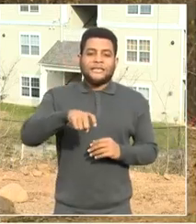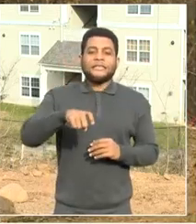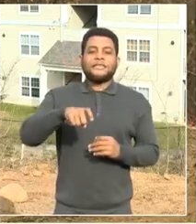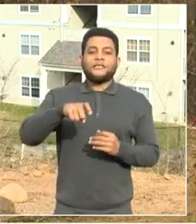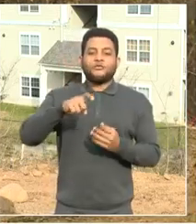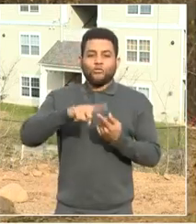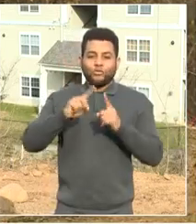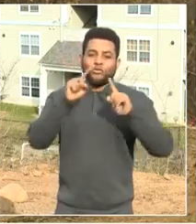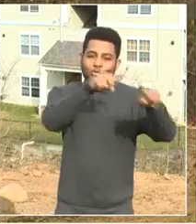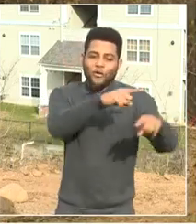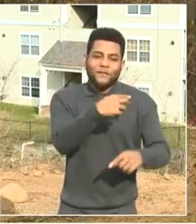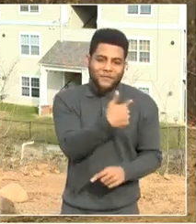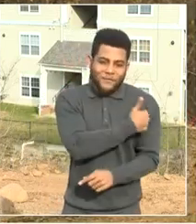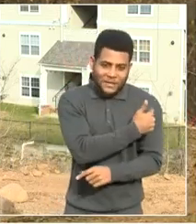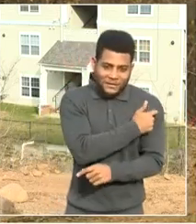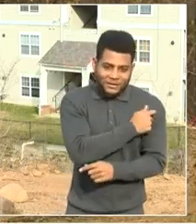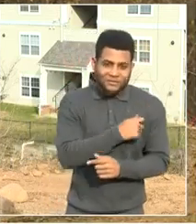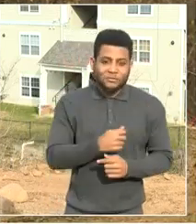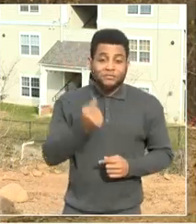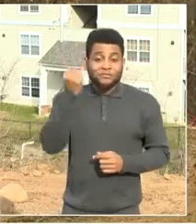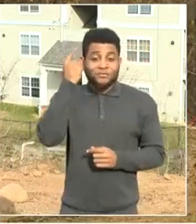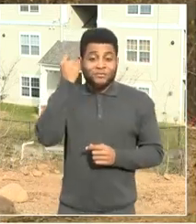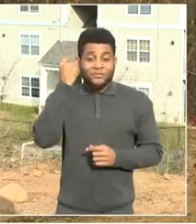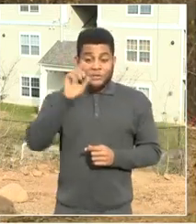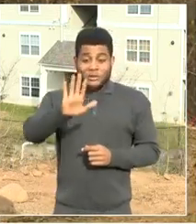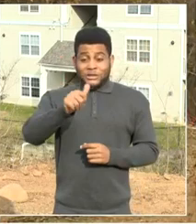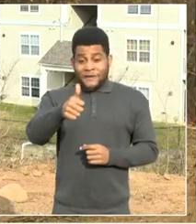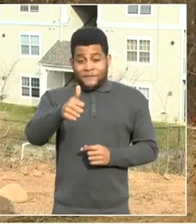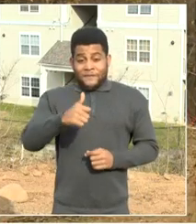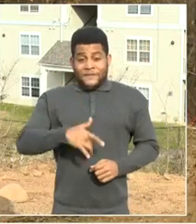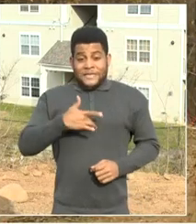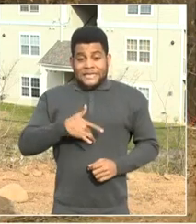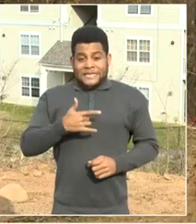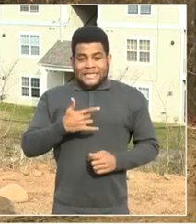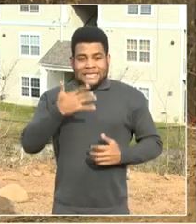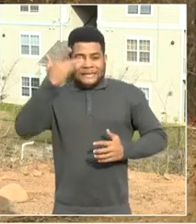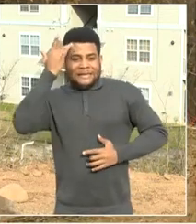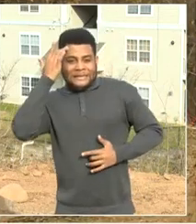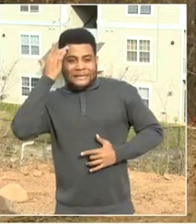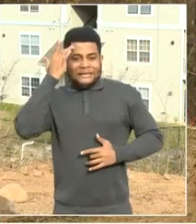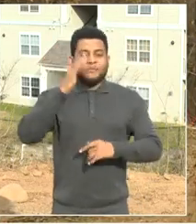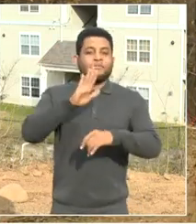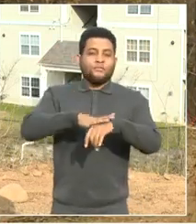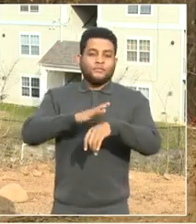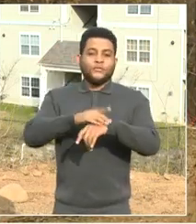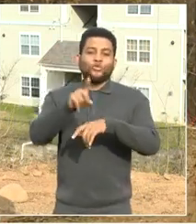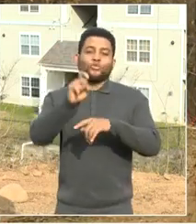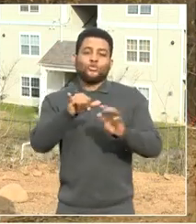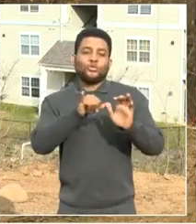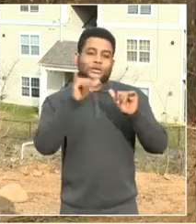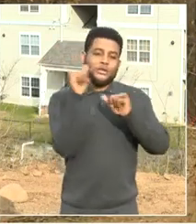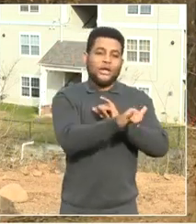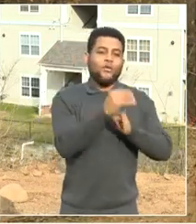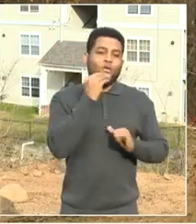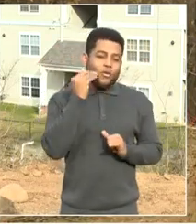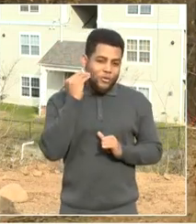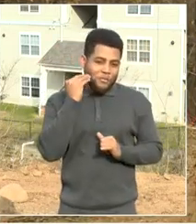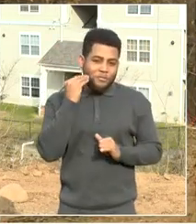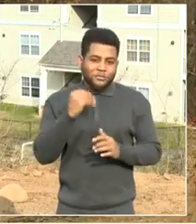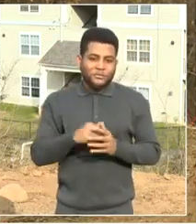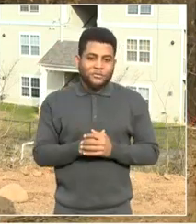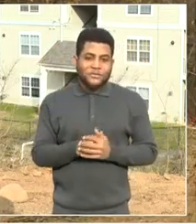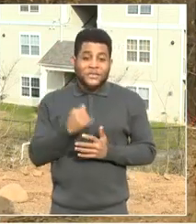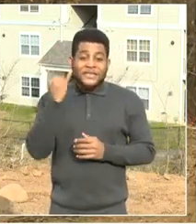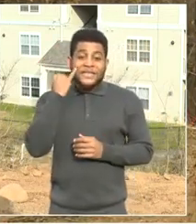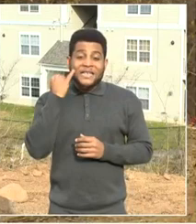to stay home. If you are going to social events, you might want to think about if you need to go or not. Limit